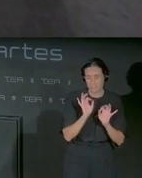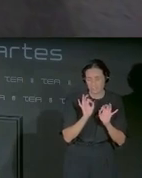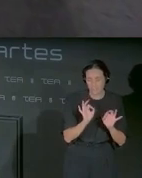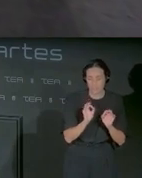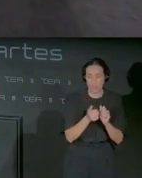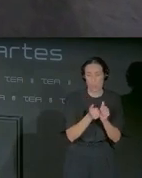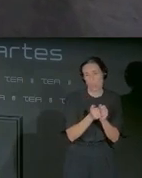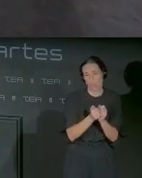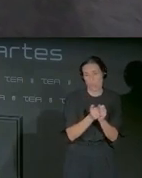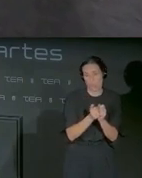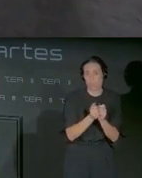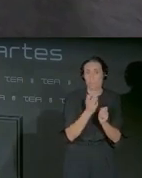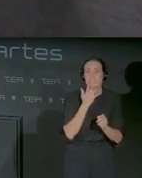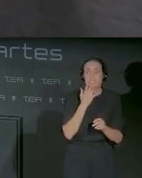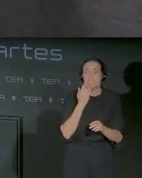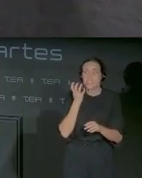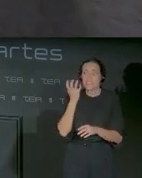I'm